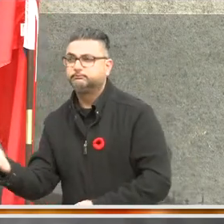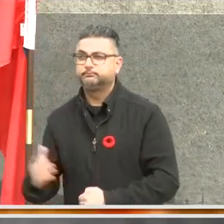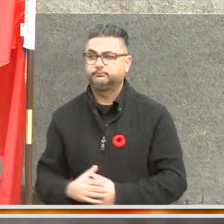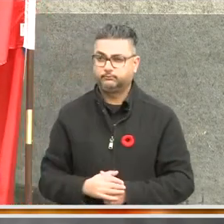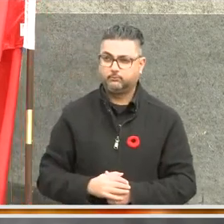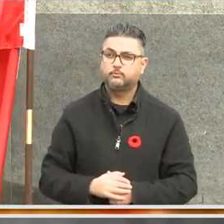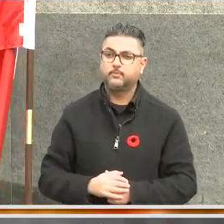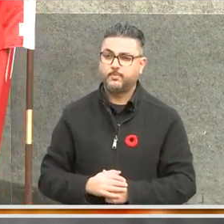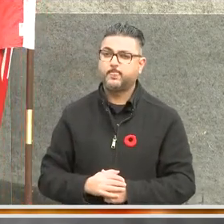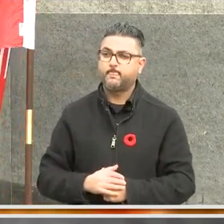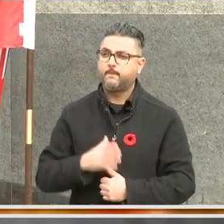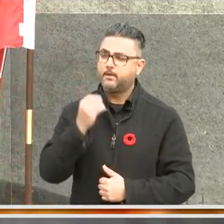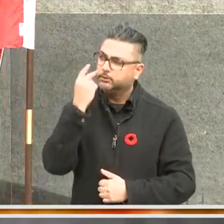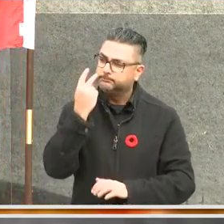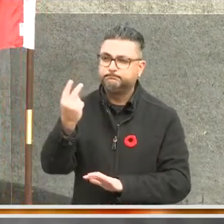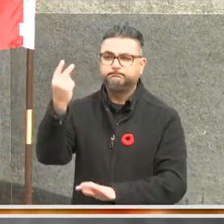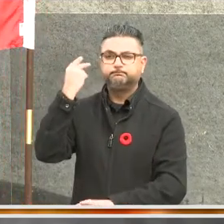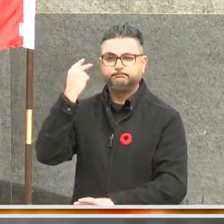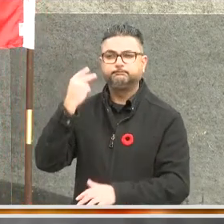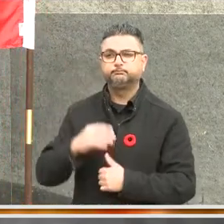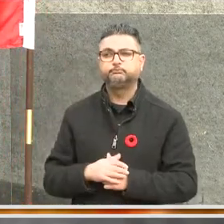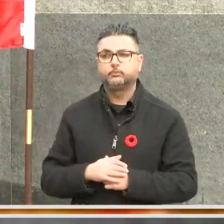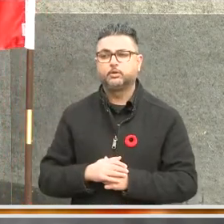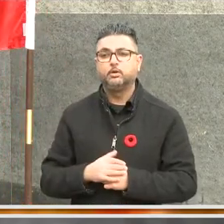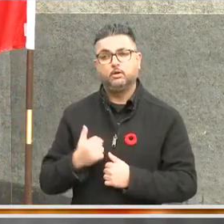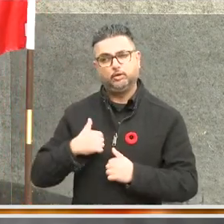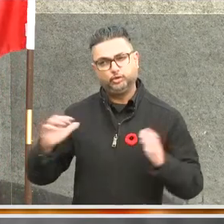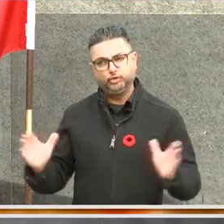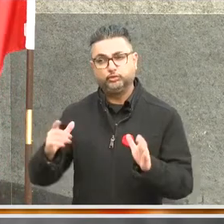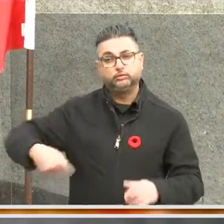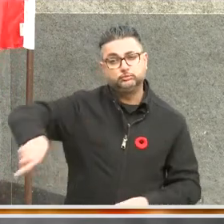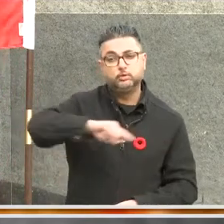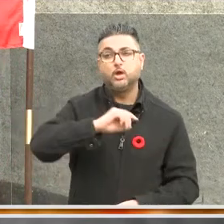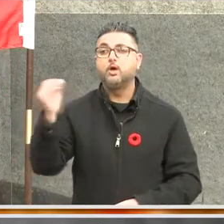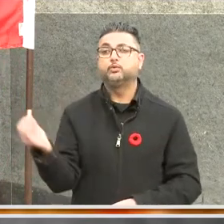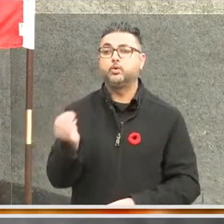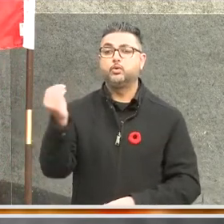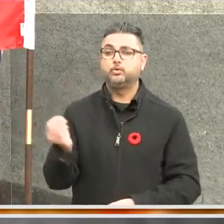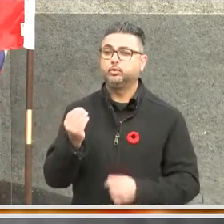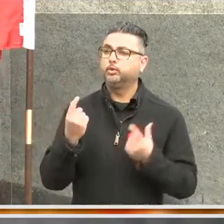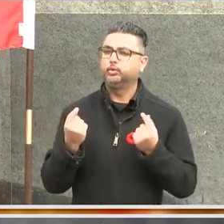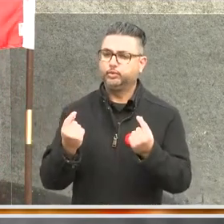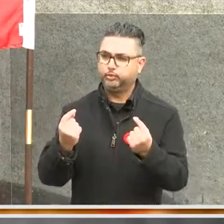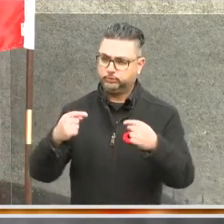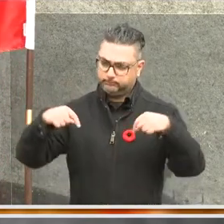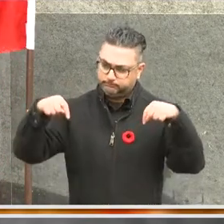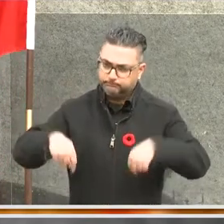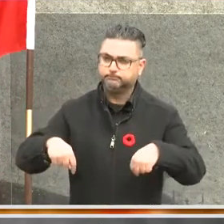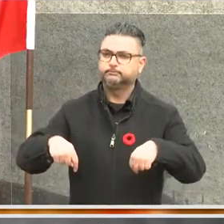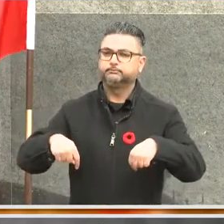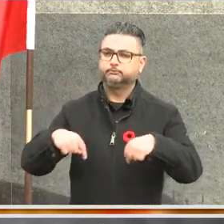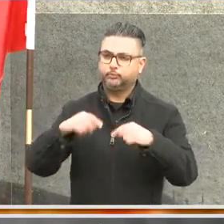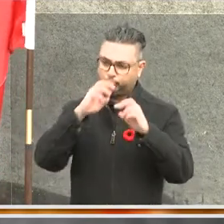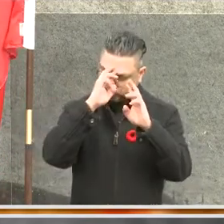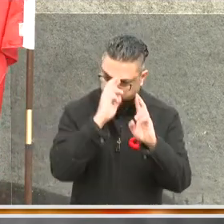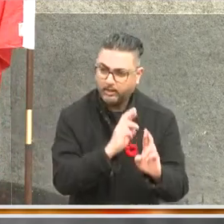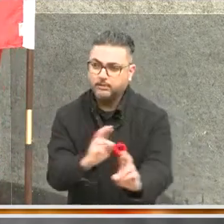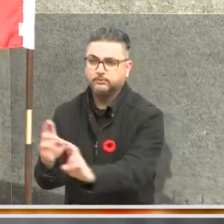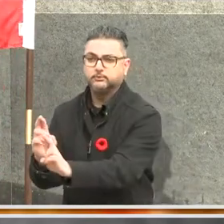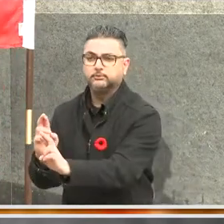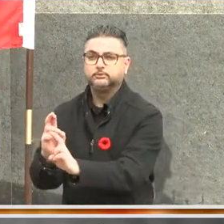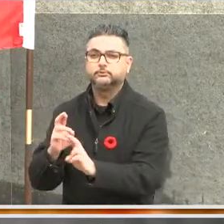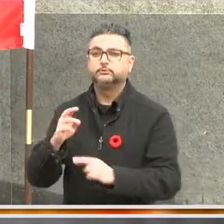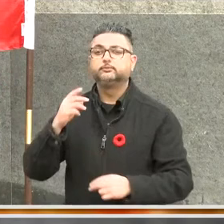all Ontarians to pay their respects this Remembrance Week to our veterans, active servicemen and women, and fallen